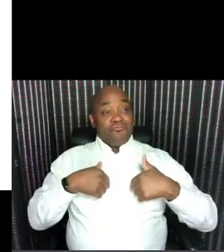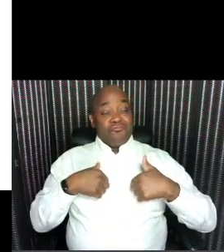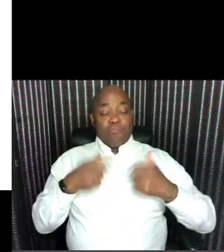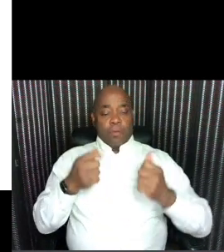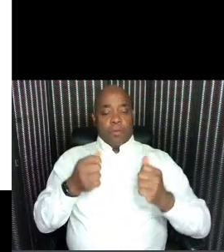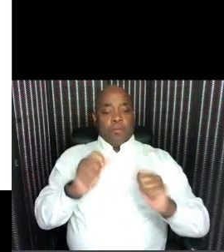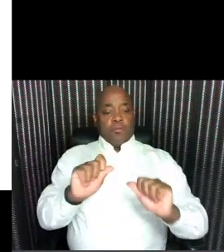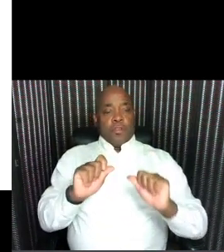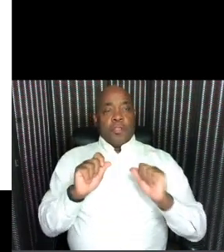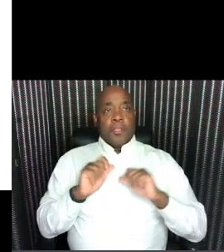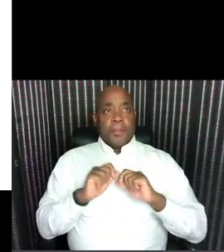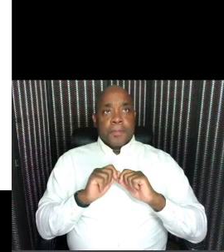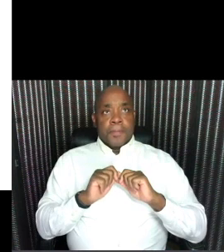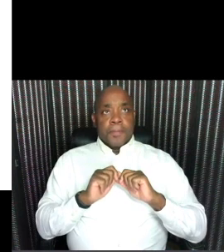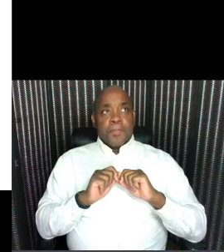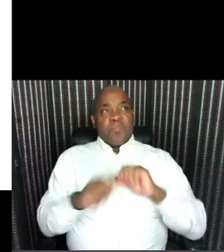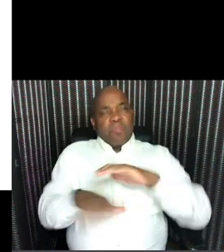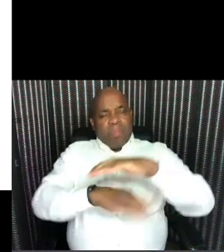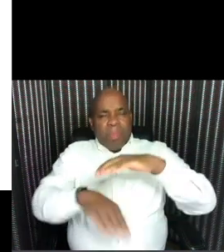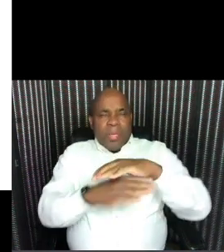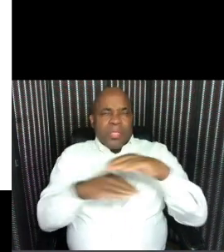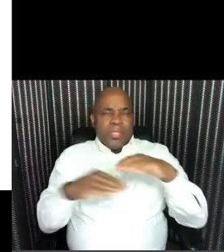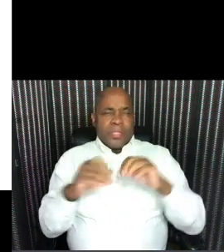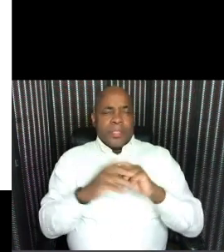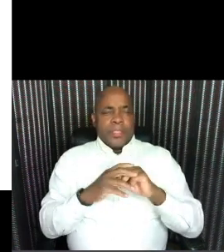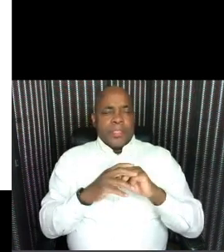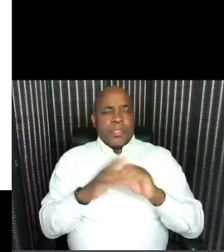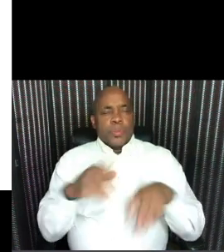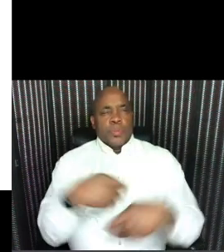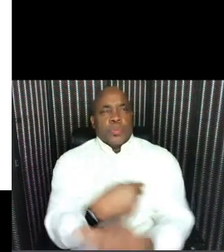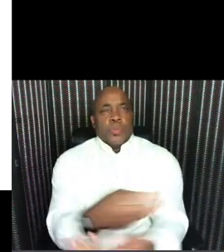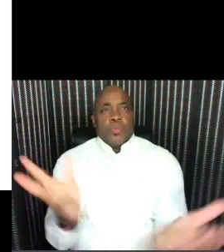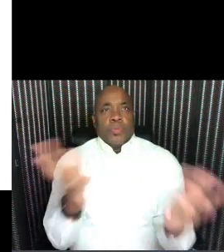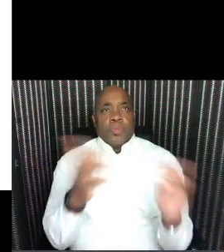to provide access to the public